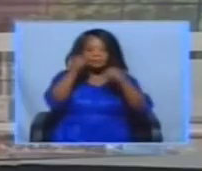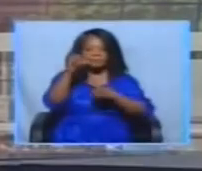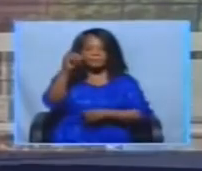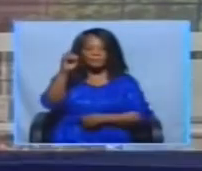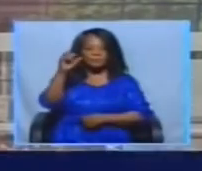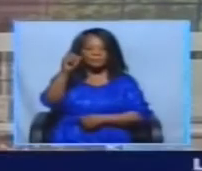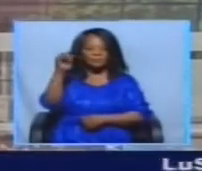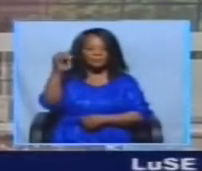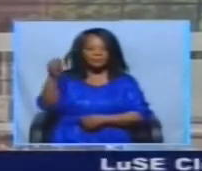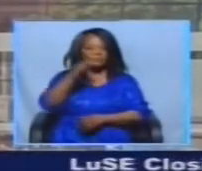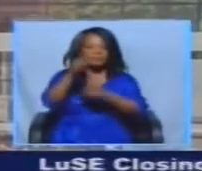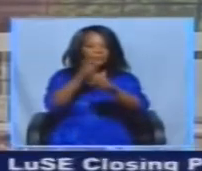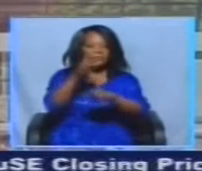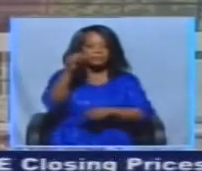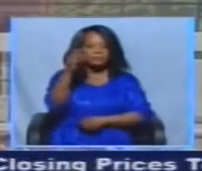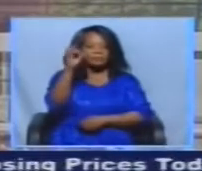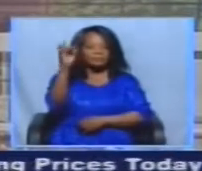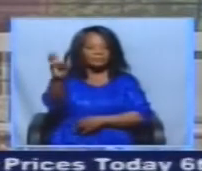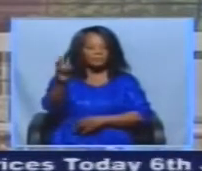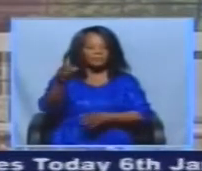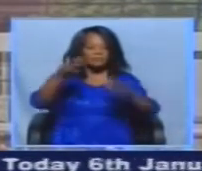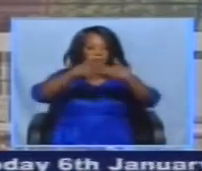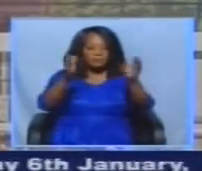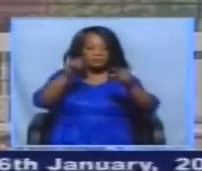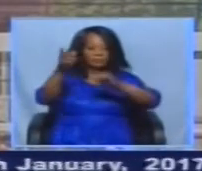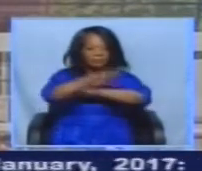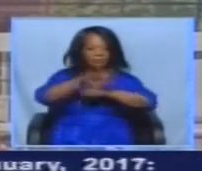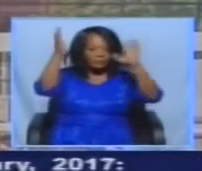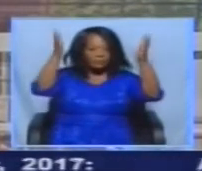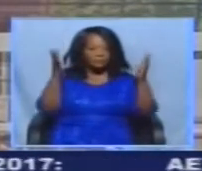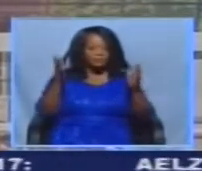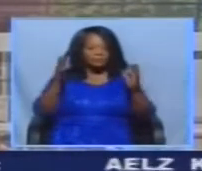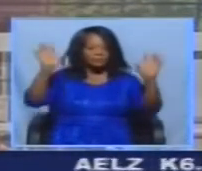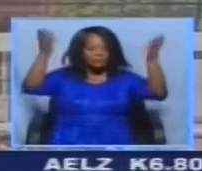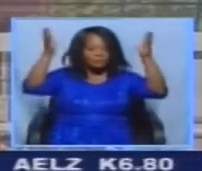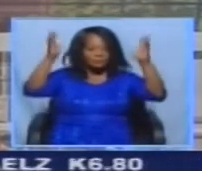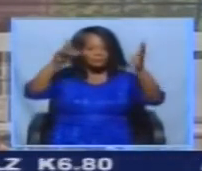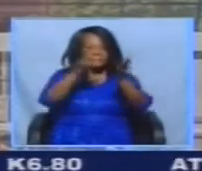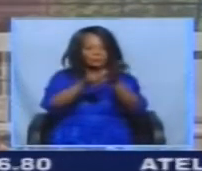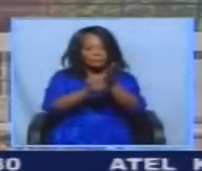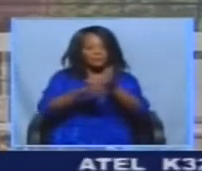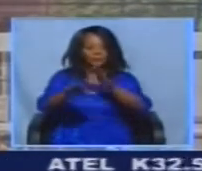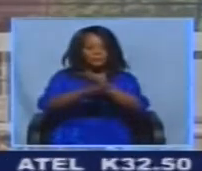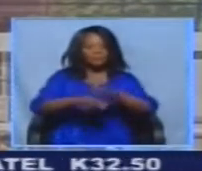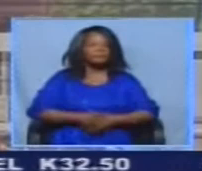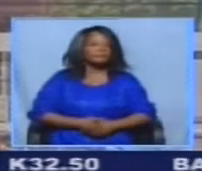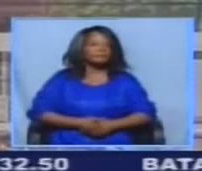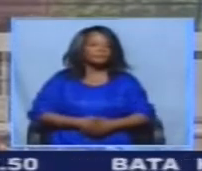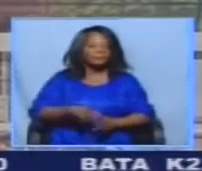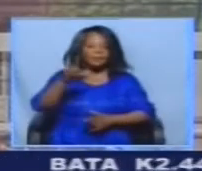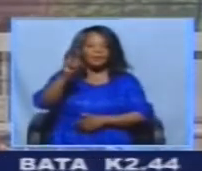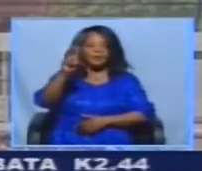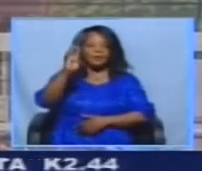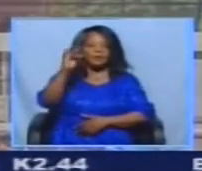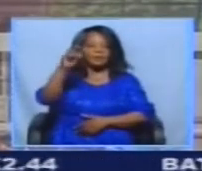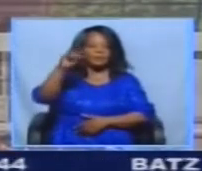for the year 2017 opened today at a colorful ceremony held at the High Court grounds in Lusaka. Minister of Justice Given Luvinda